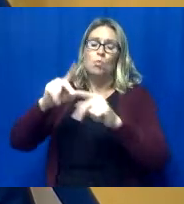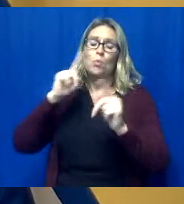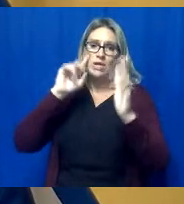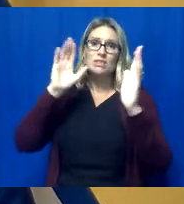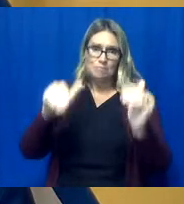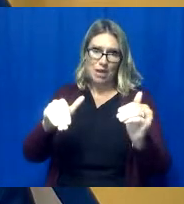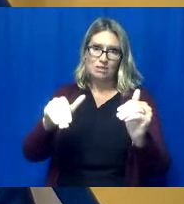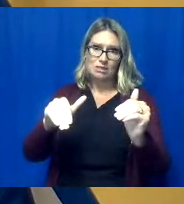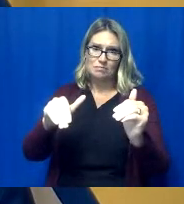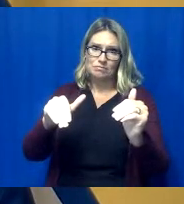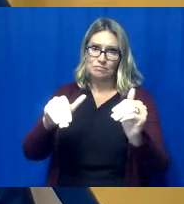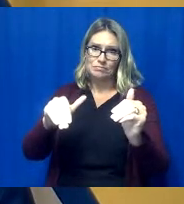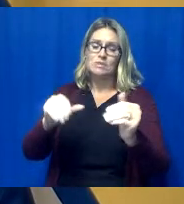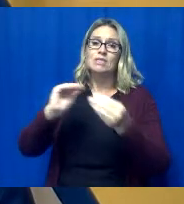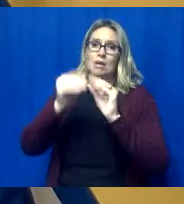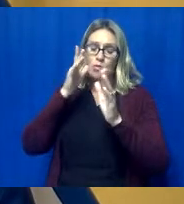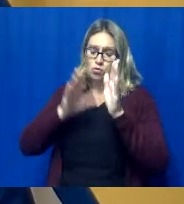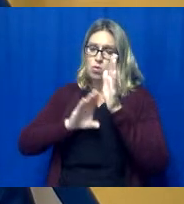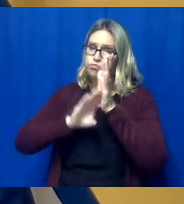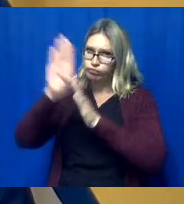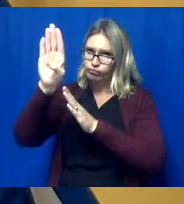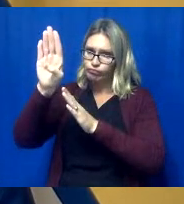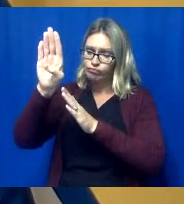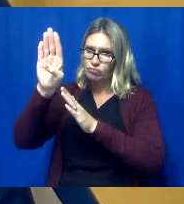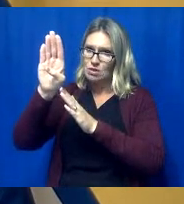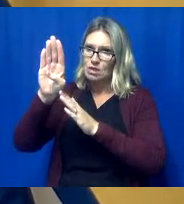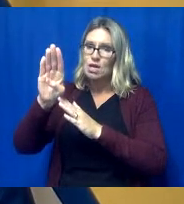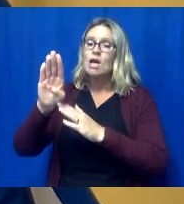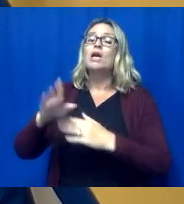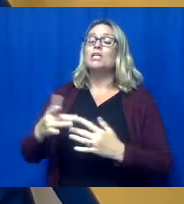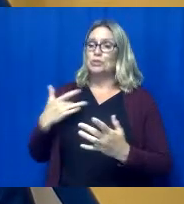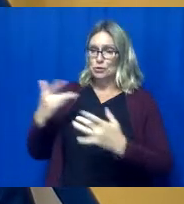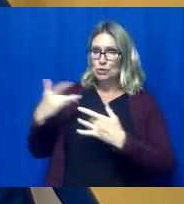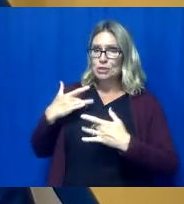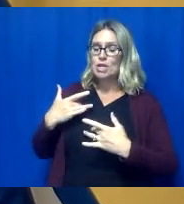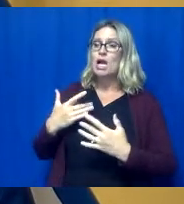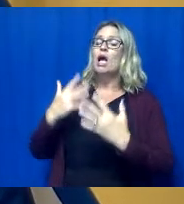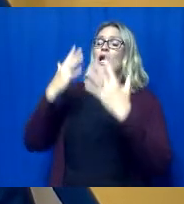It's concerning, it's upsetting, and it's frightening.